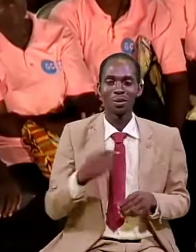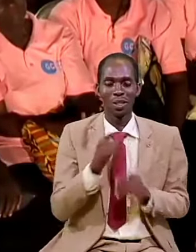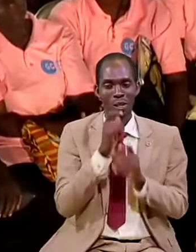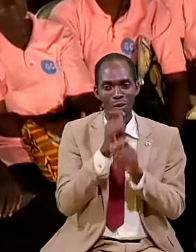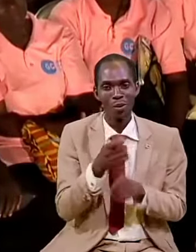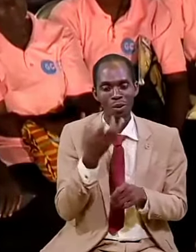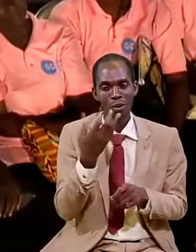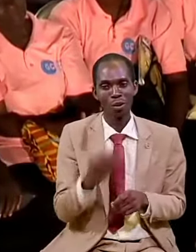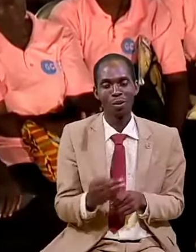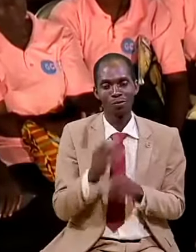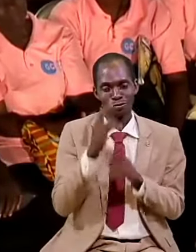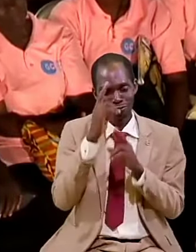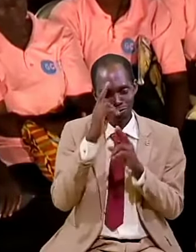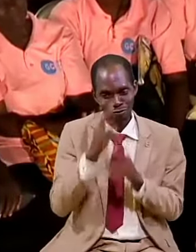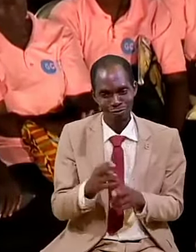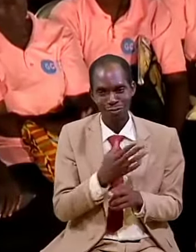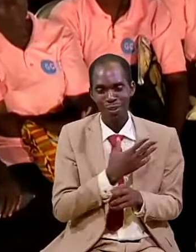life.